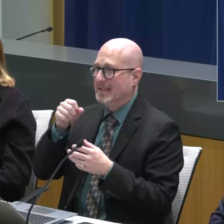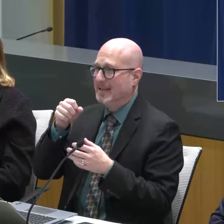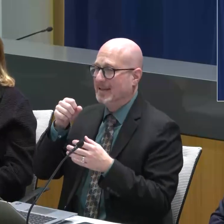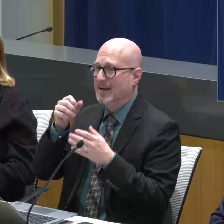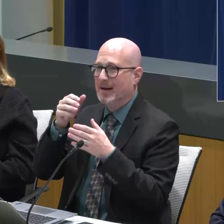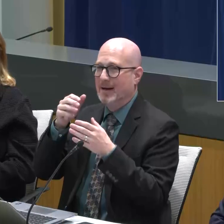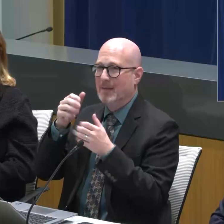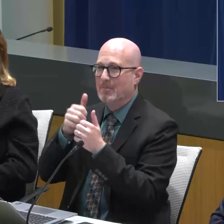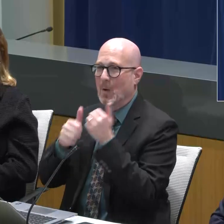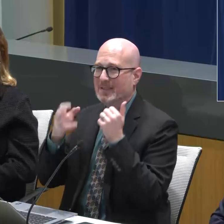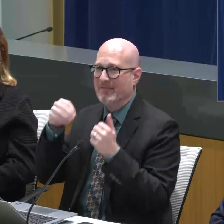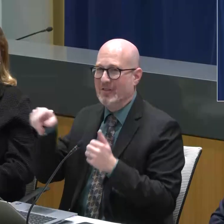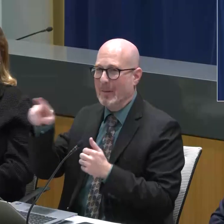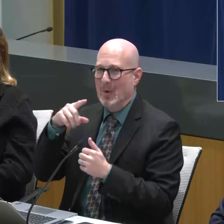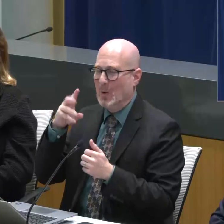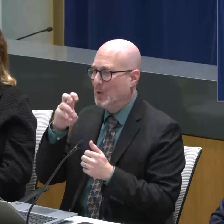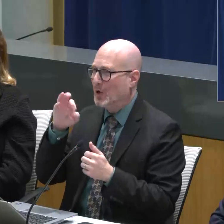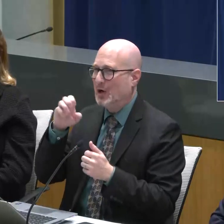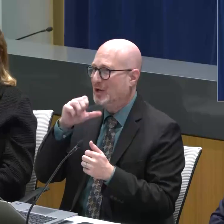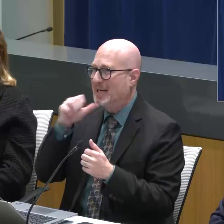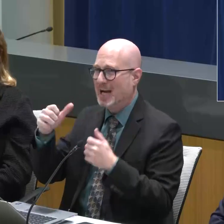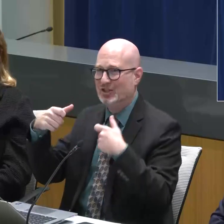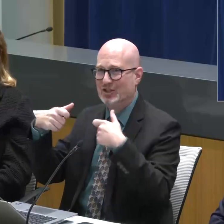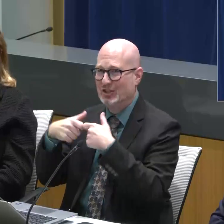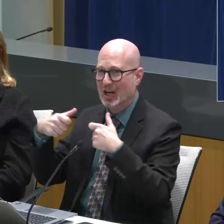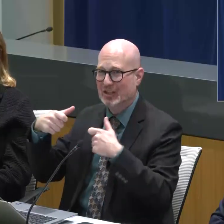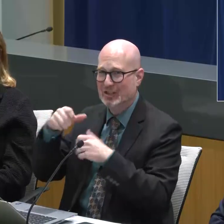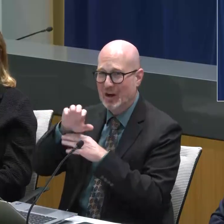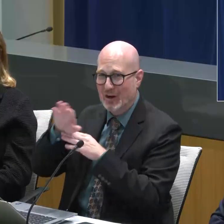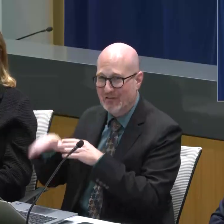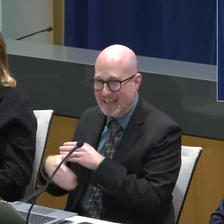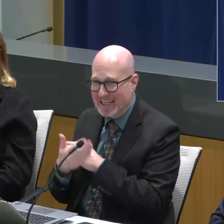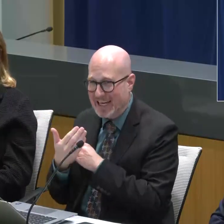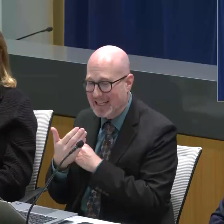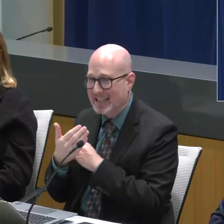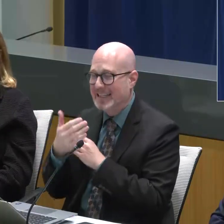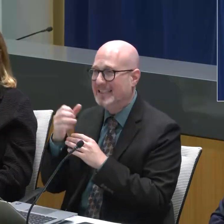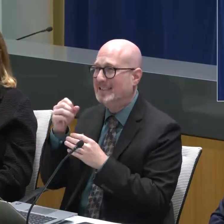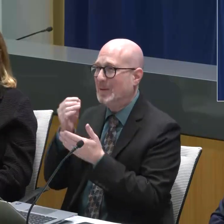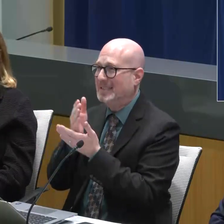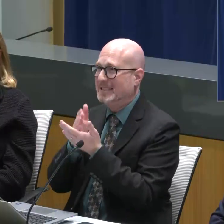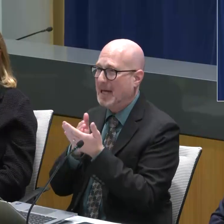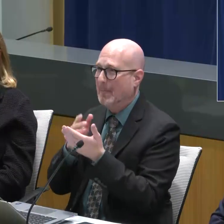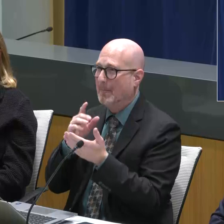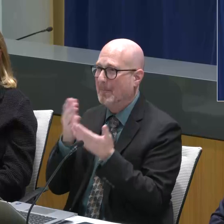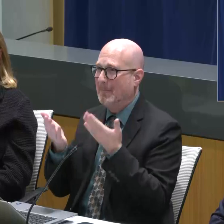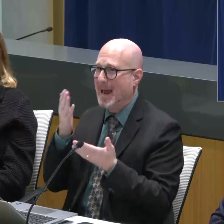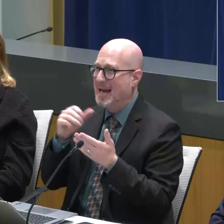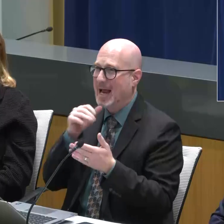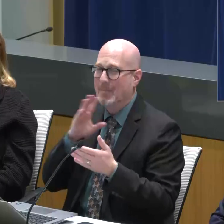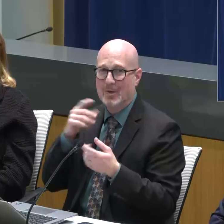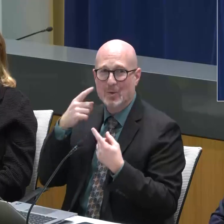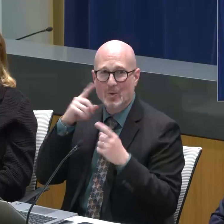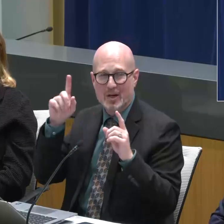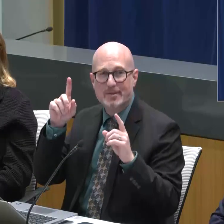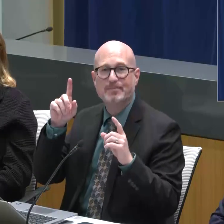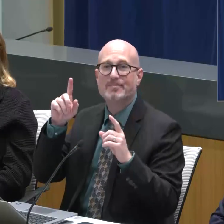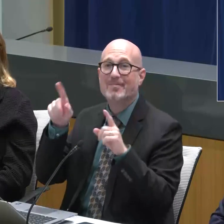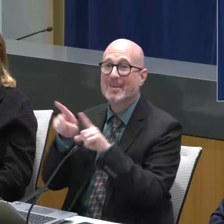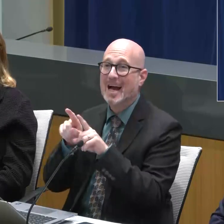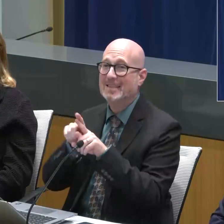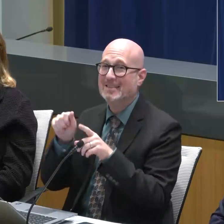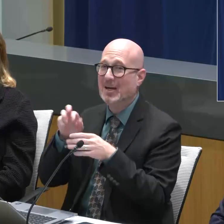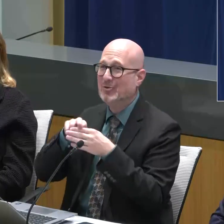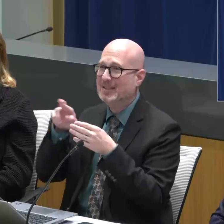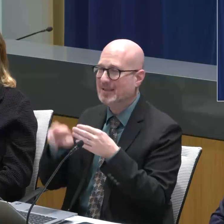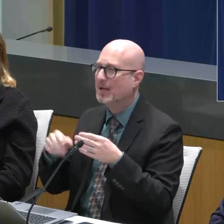And please know that the microphones, most of them were not charged overnight, so some may not